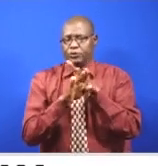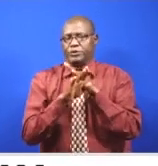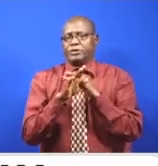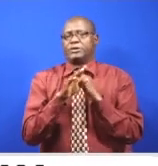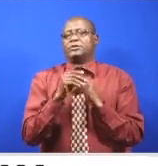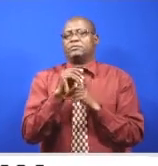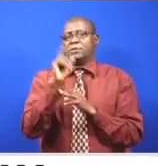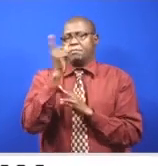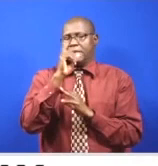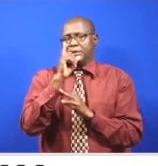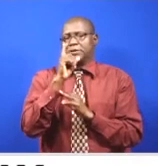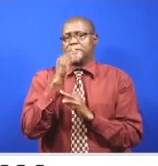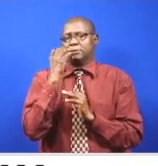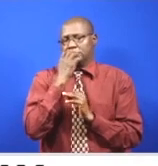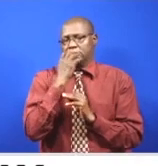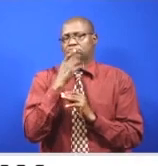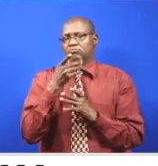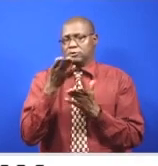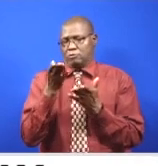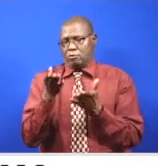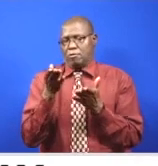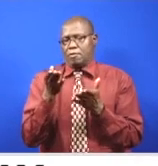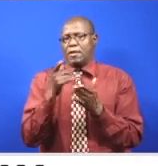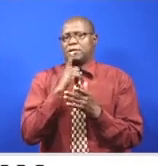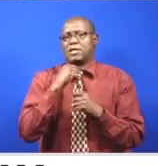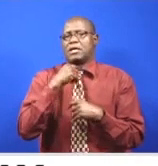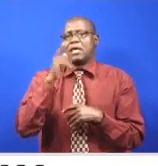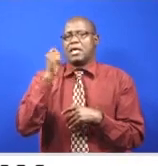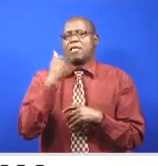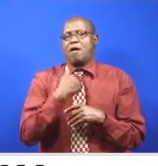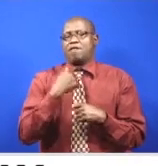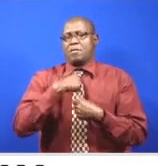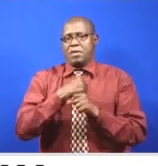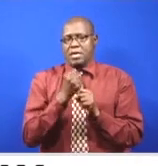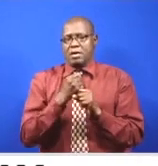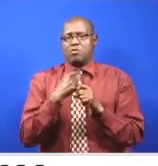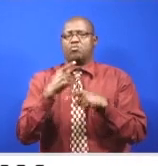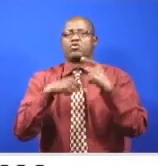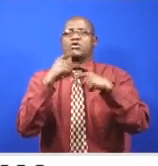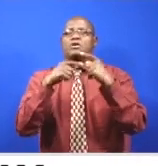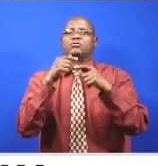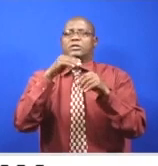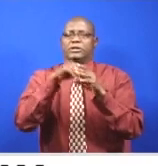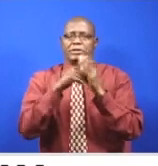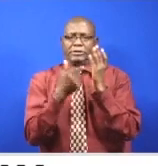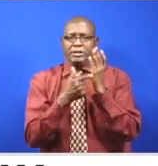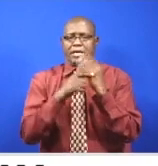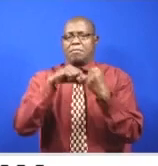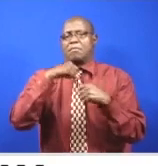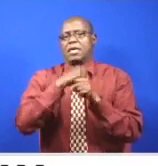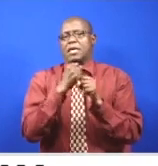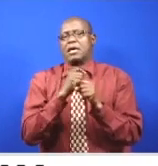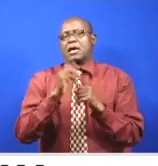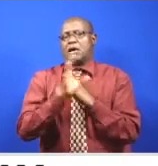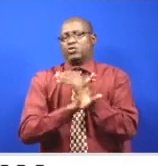was in attendance, stated that Kenya has made considerable progress in tech, with the youthful generation making the country proud in the tech